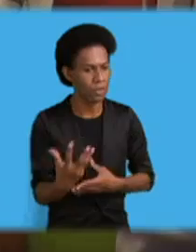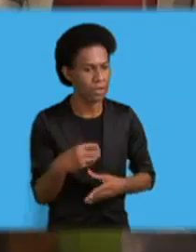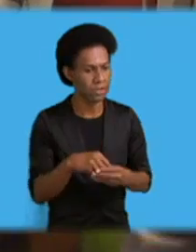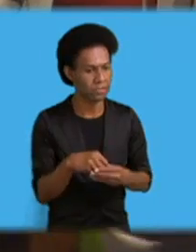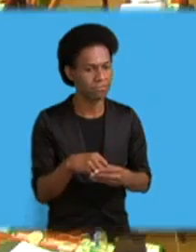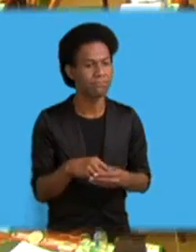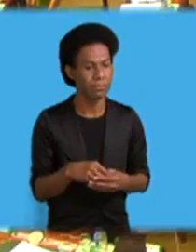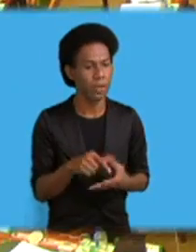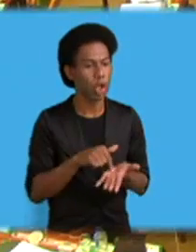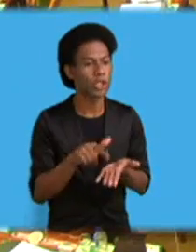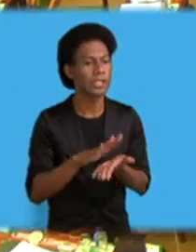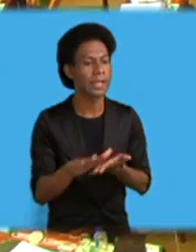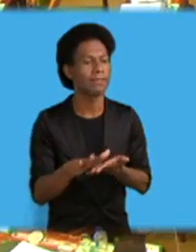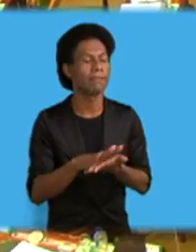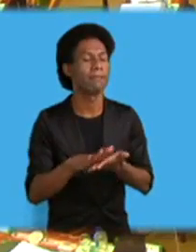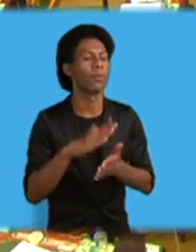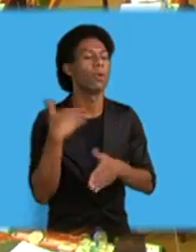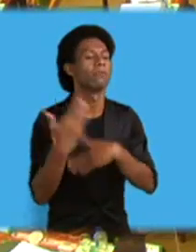Honorable Parmochan.